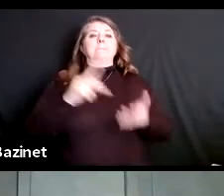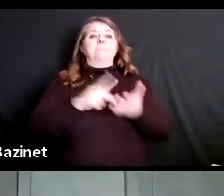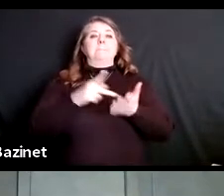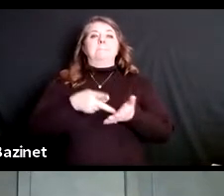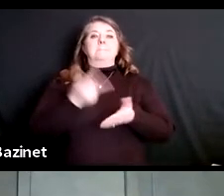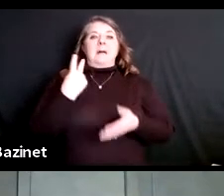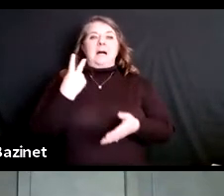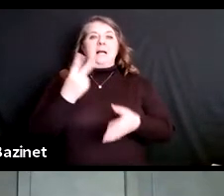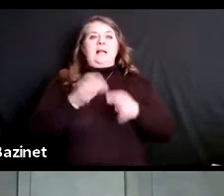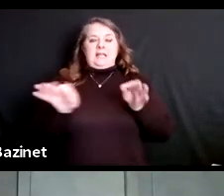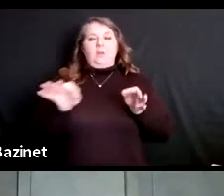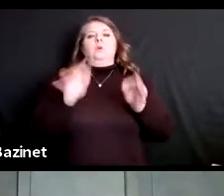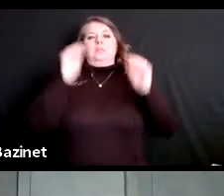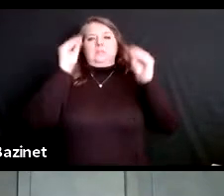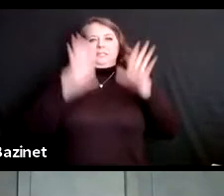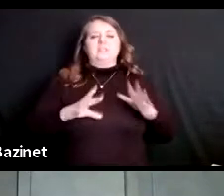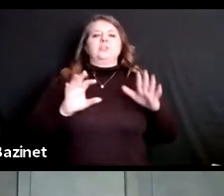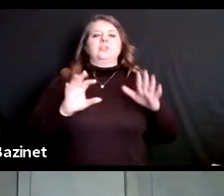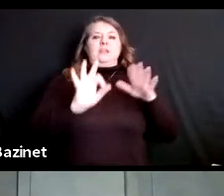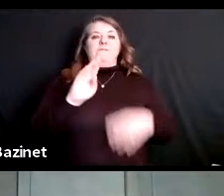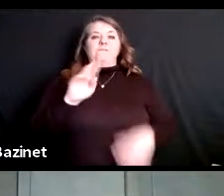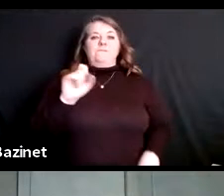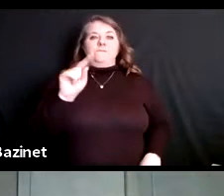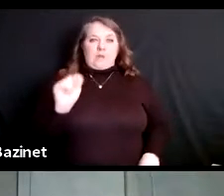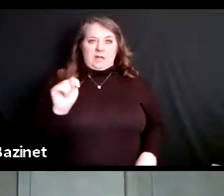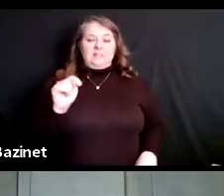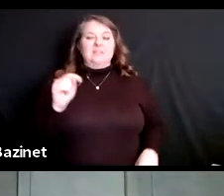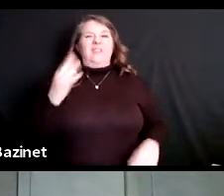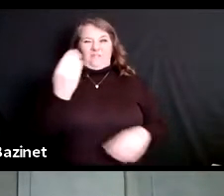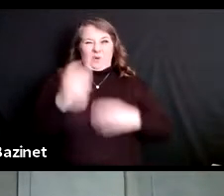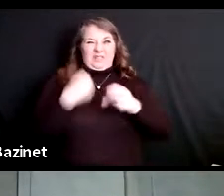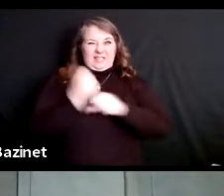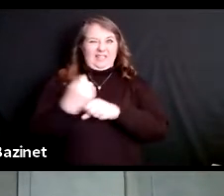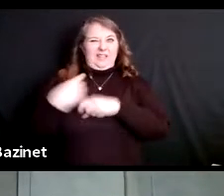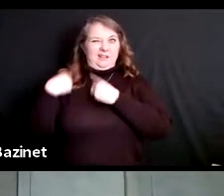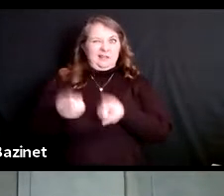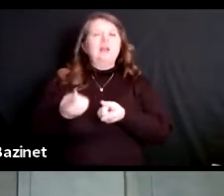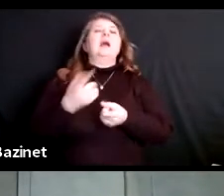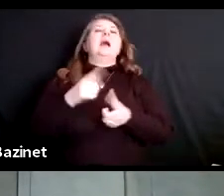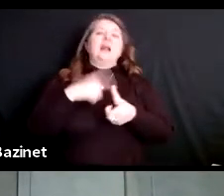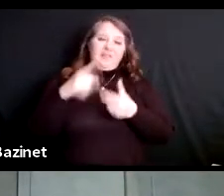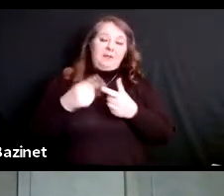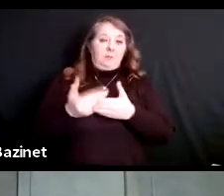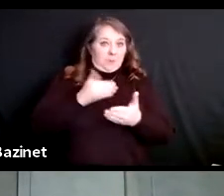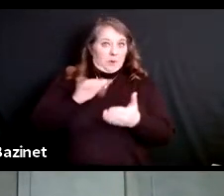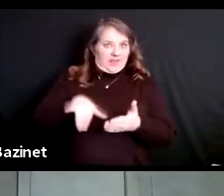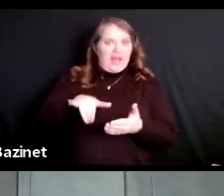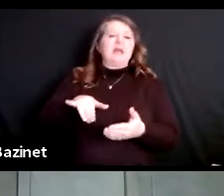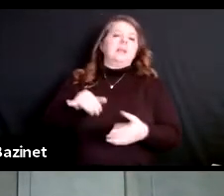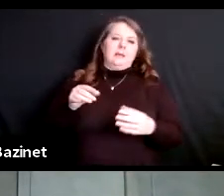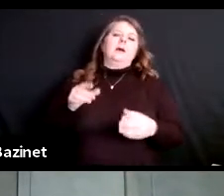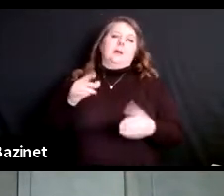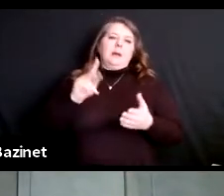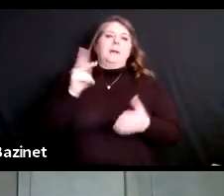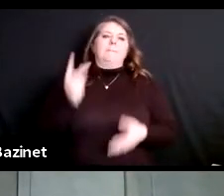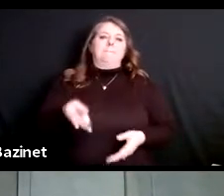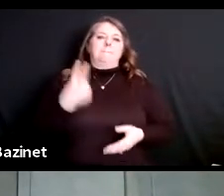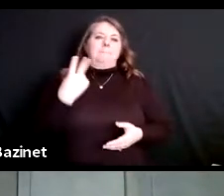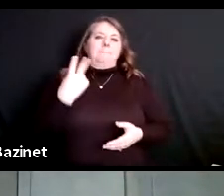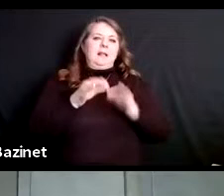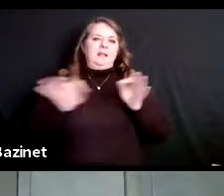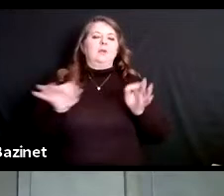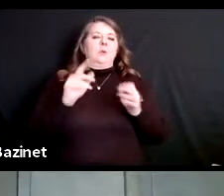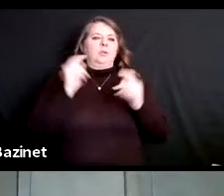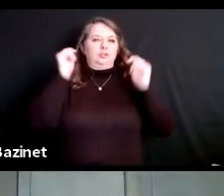Frost or in the district for 14 years and then served as a bilingual tutor many years ago. I just wanted to share that I think that we've